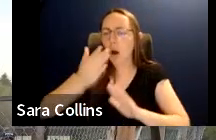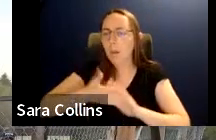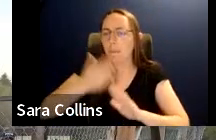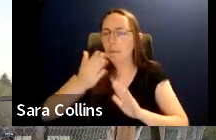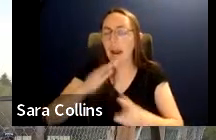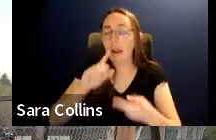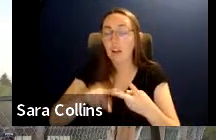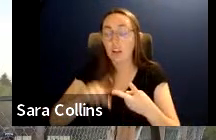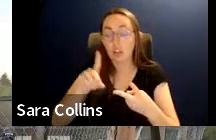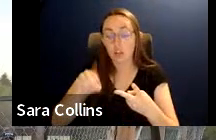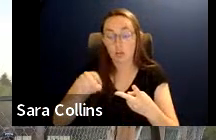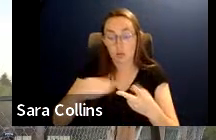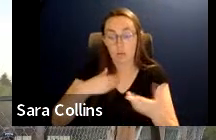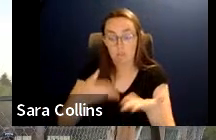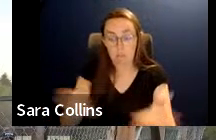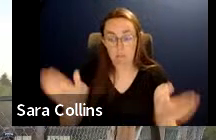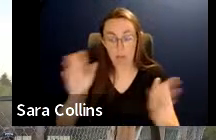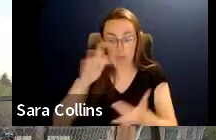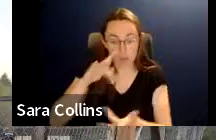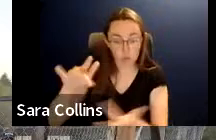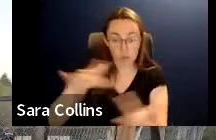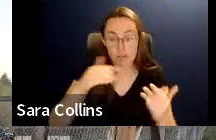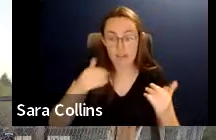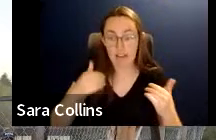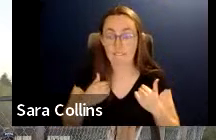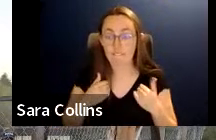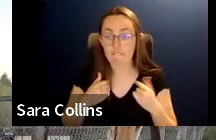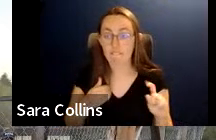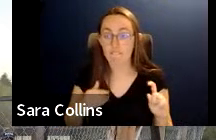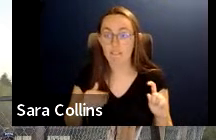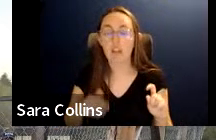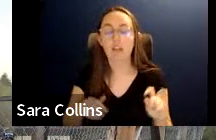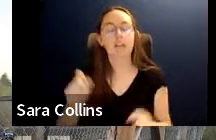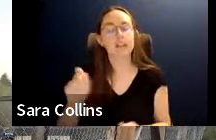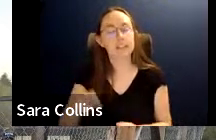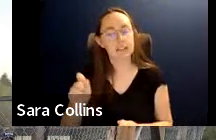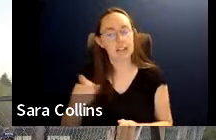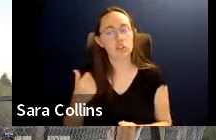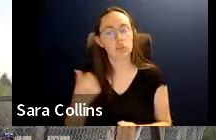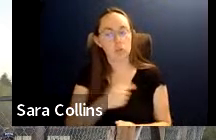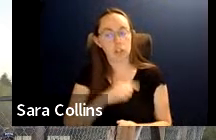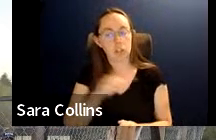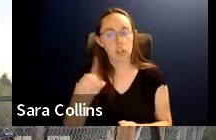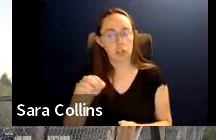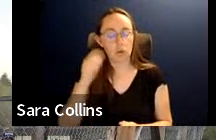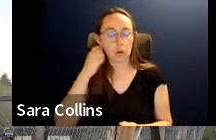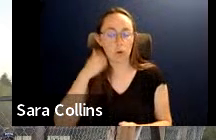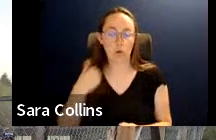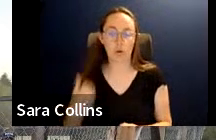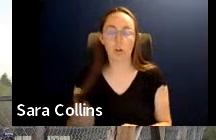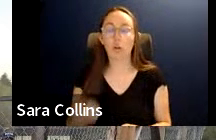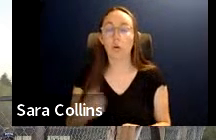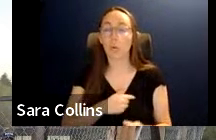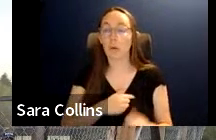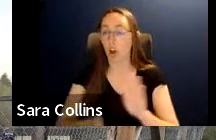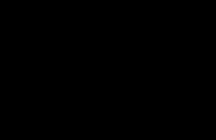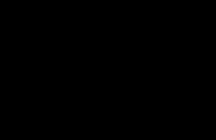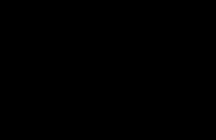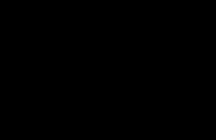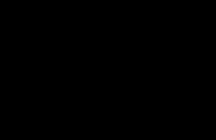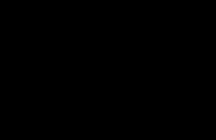and do you have public tours? So we do. So yes, and we do. We are